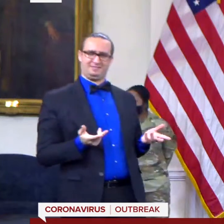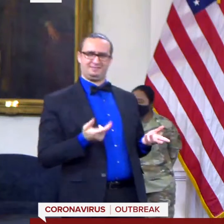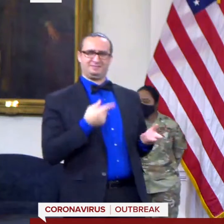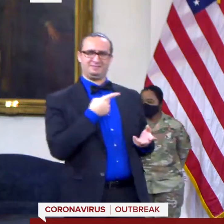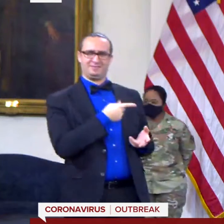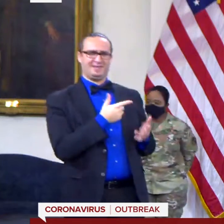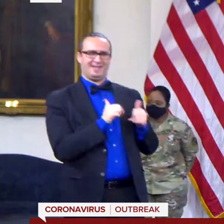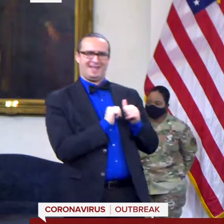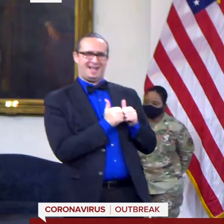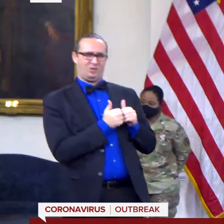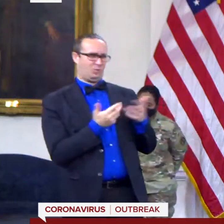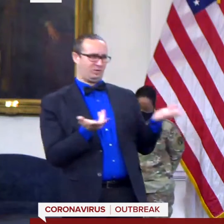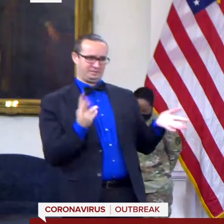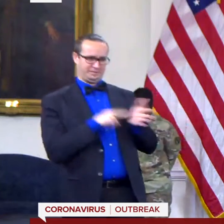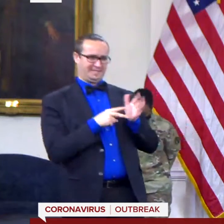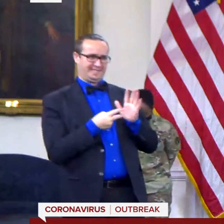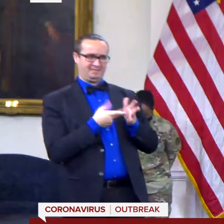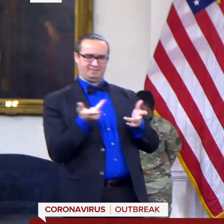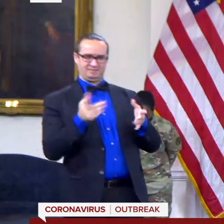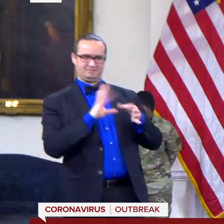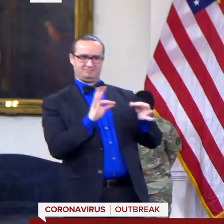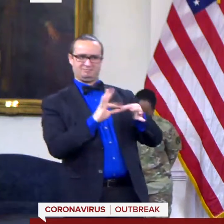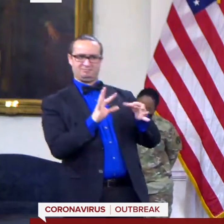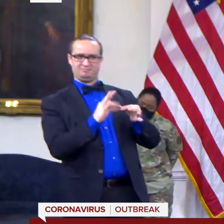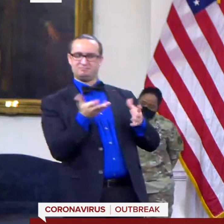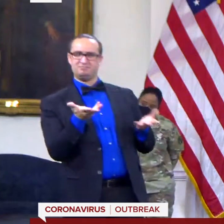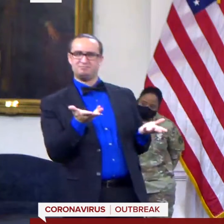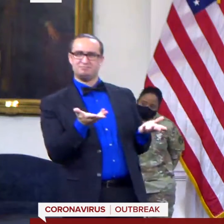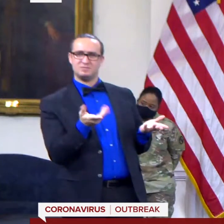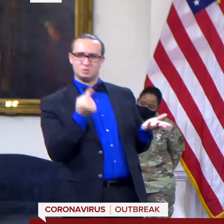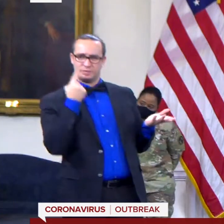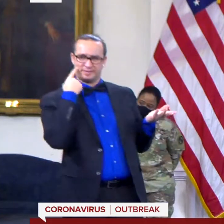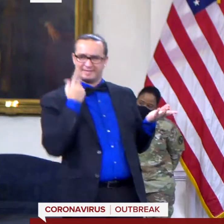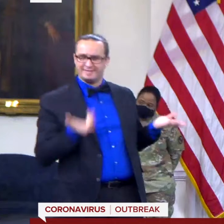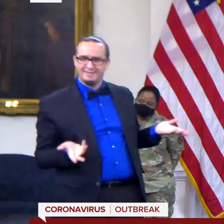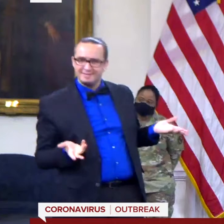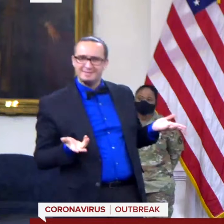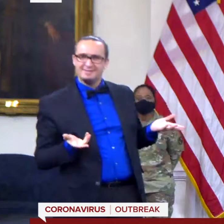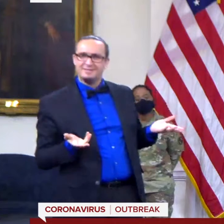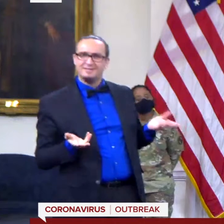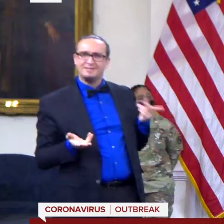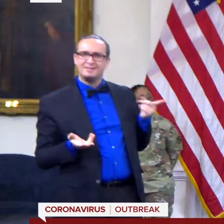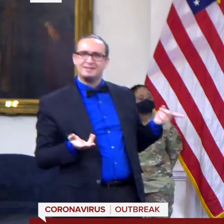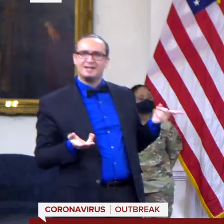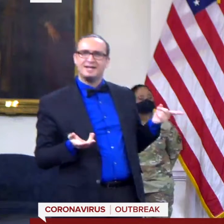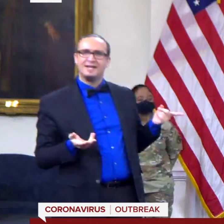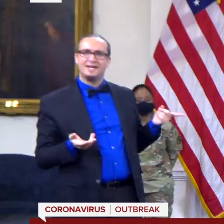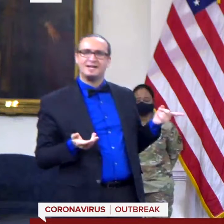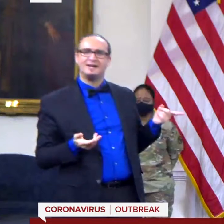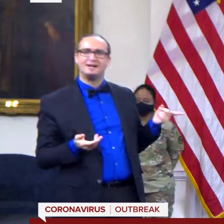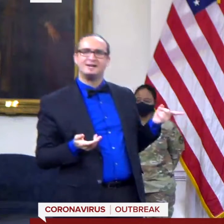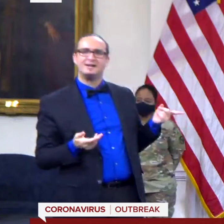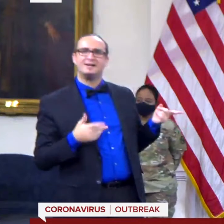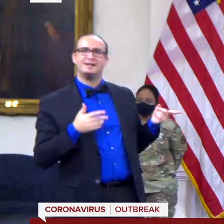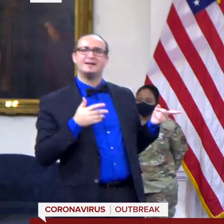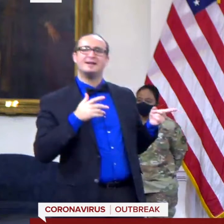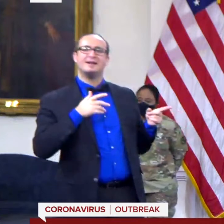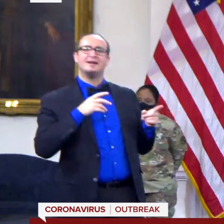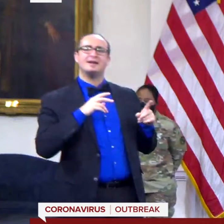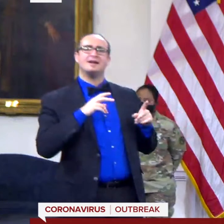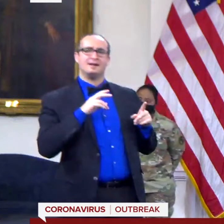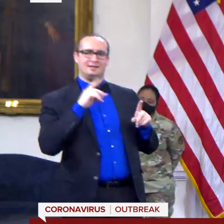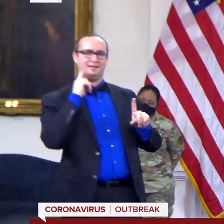And times that you emphasize hesitancy as the key obstacle when they feel like the distribution